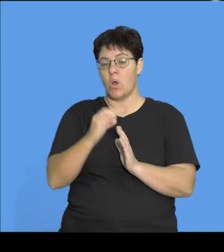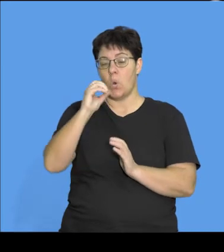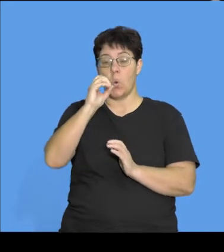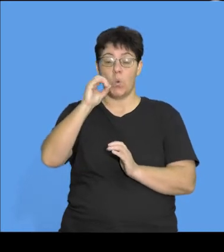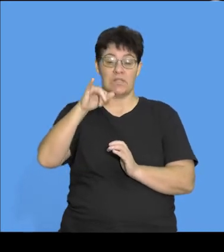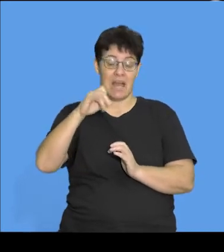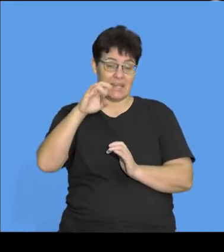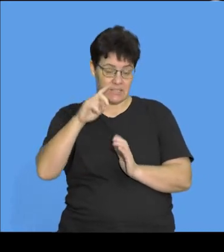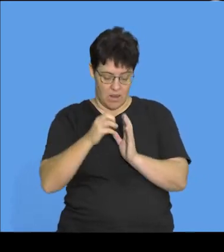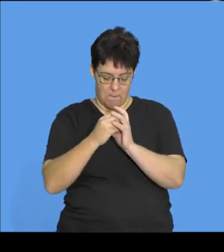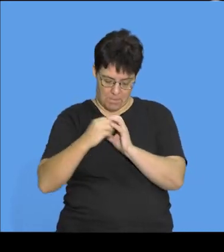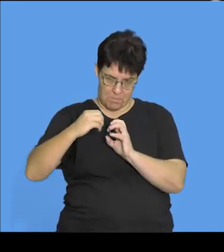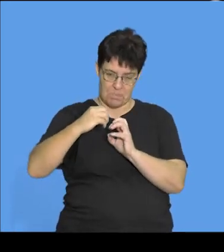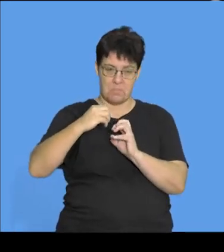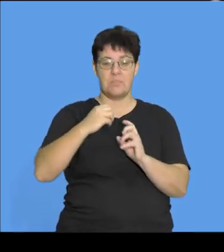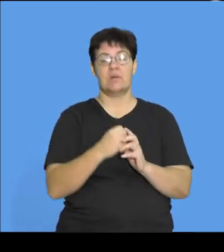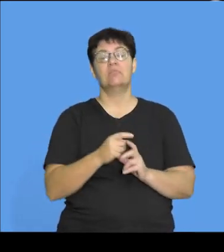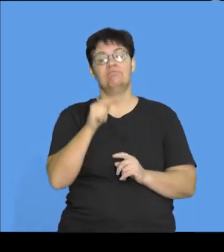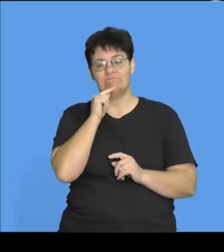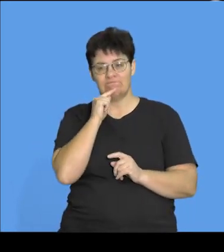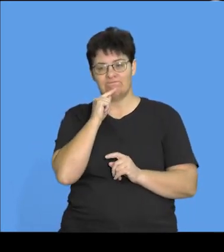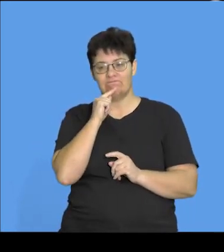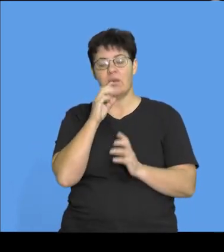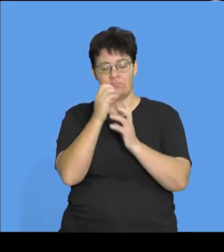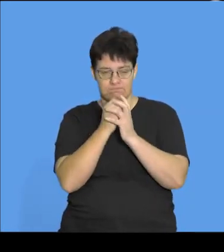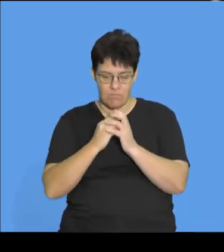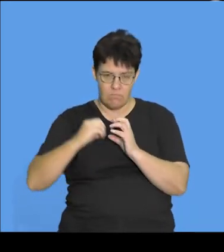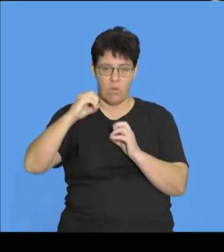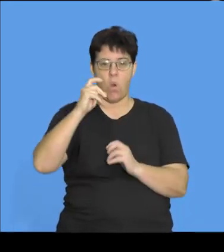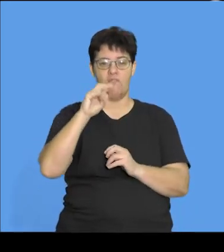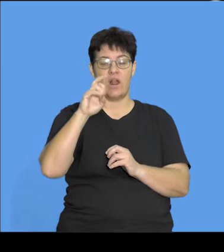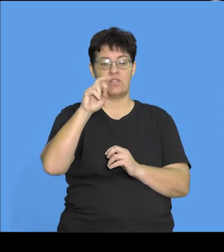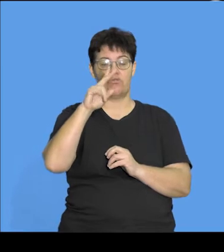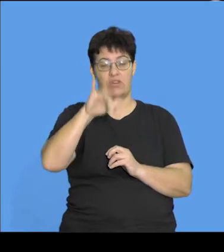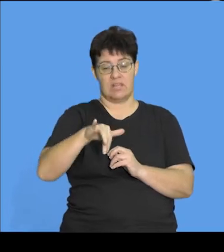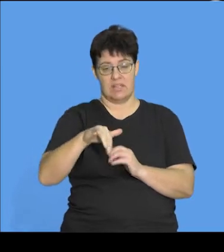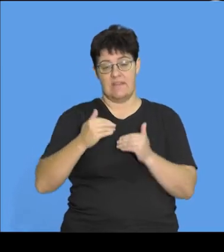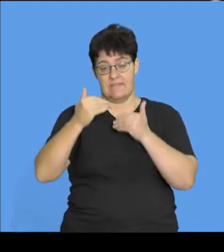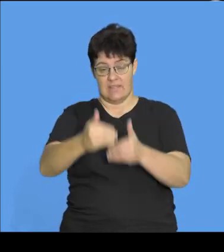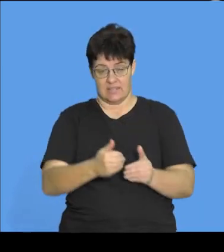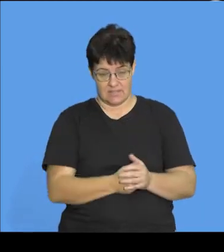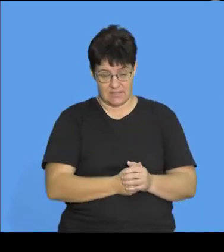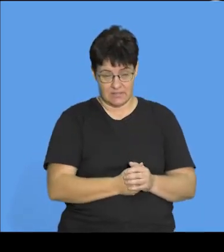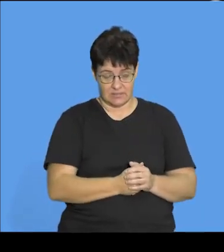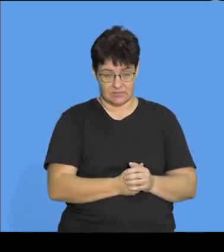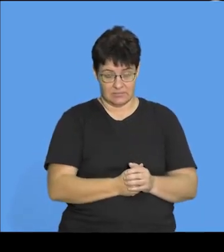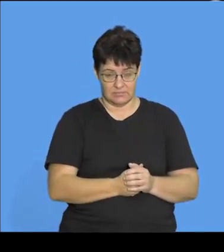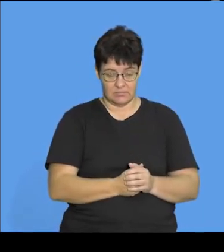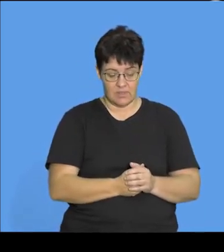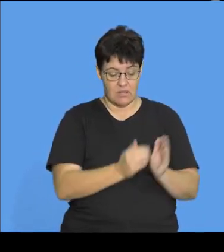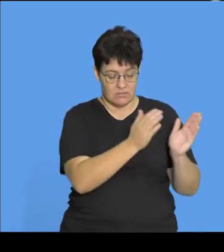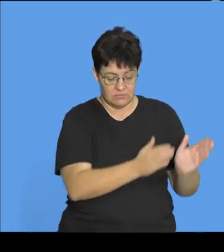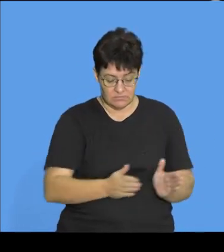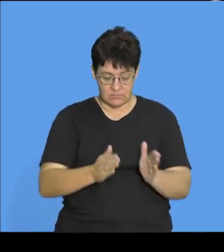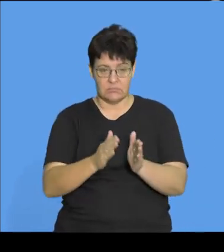released, and we refer to that as the ovulatory phase. We now see that during the luteal